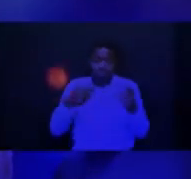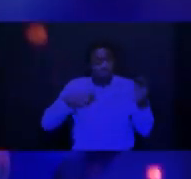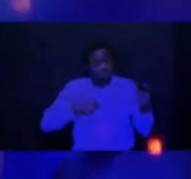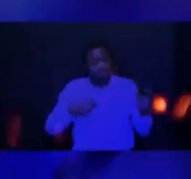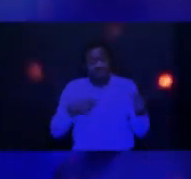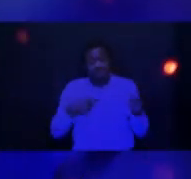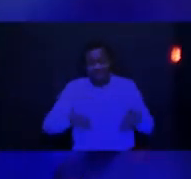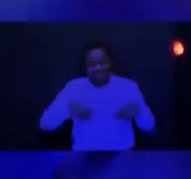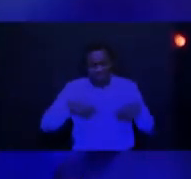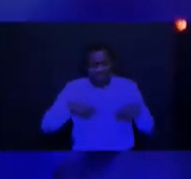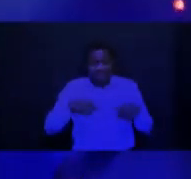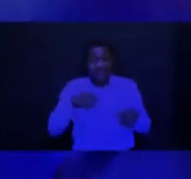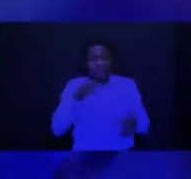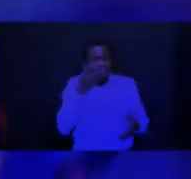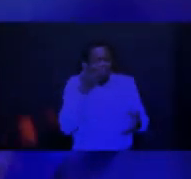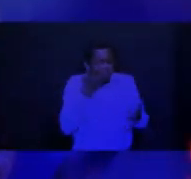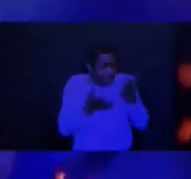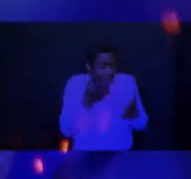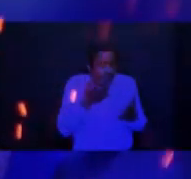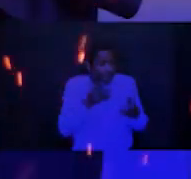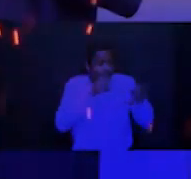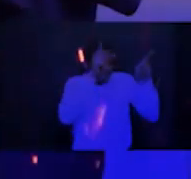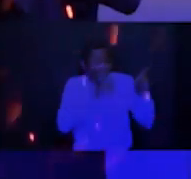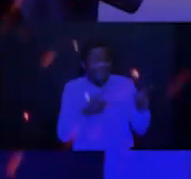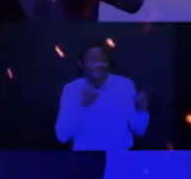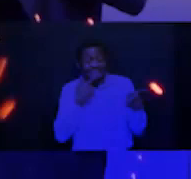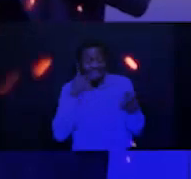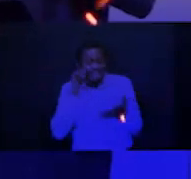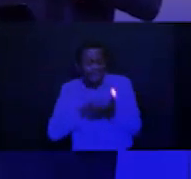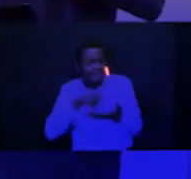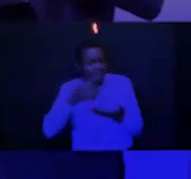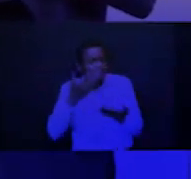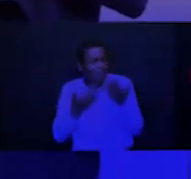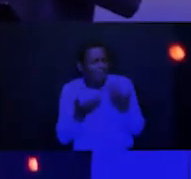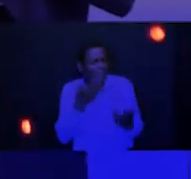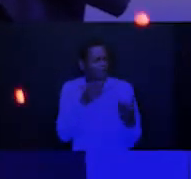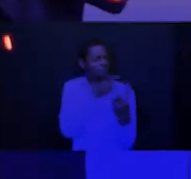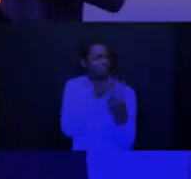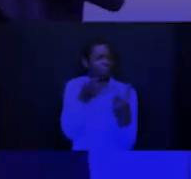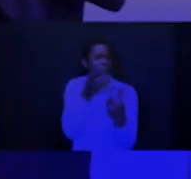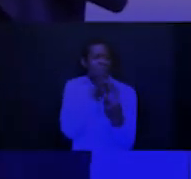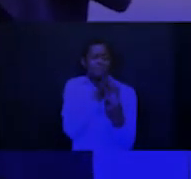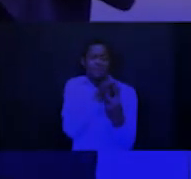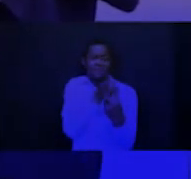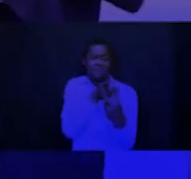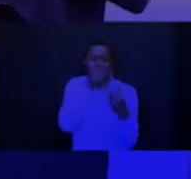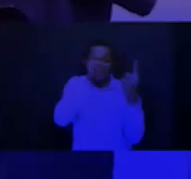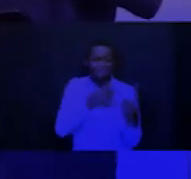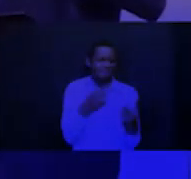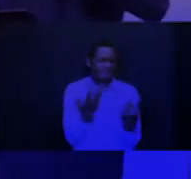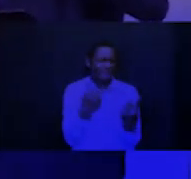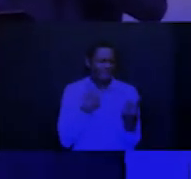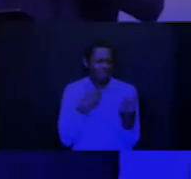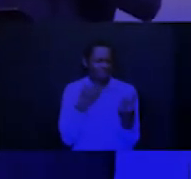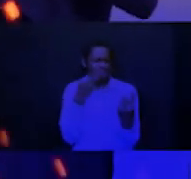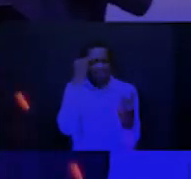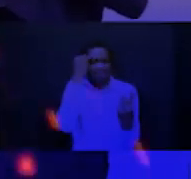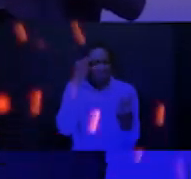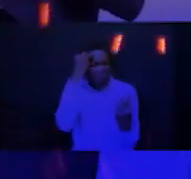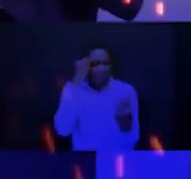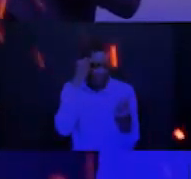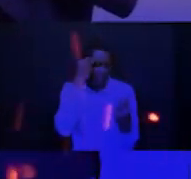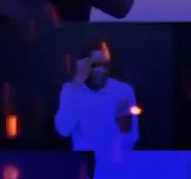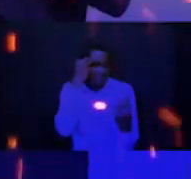are talking about. But our Savior is not a